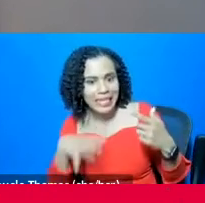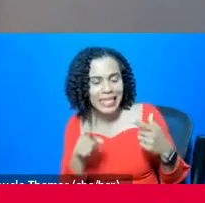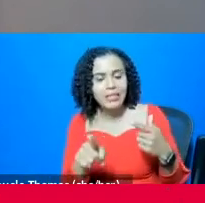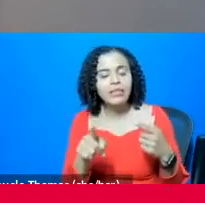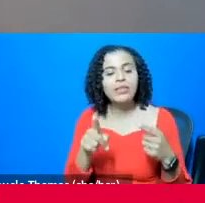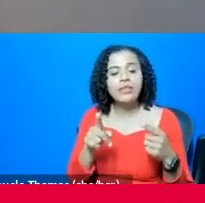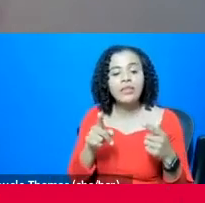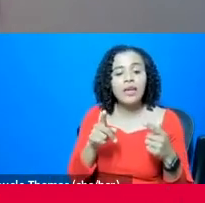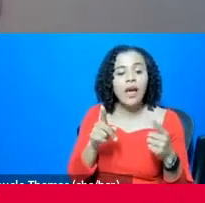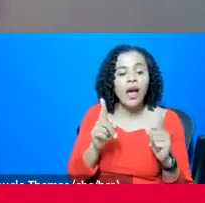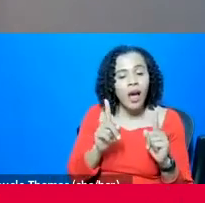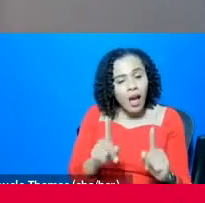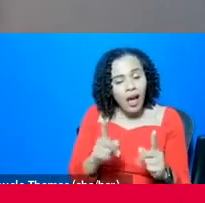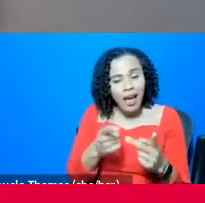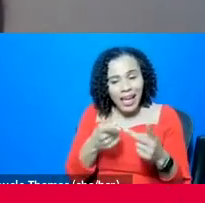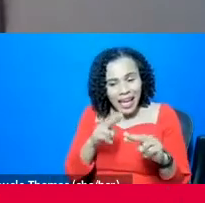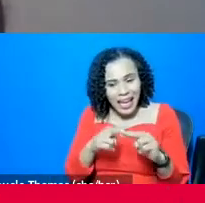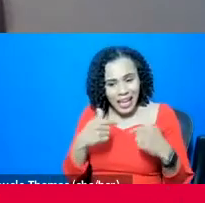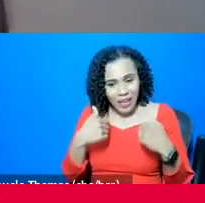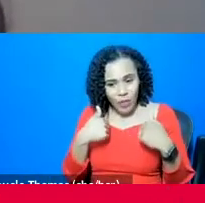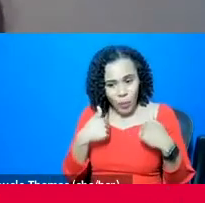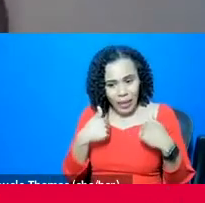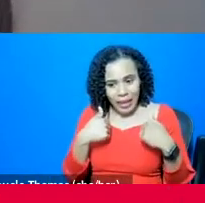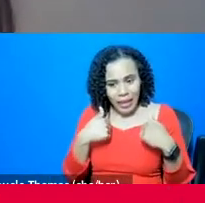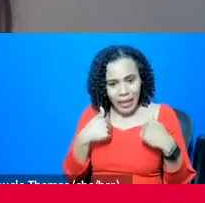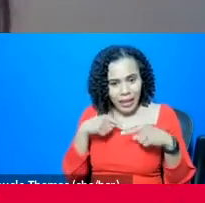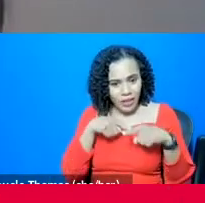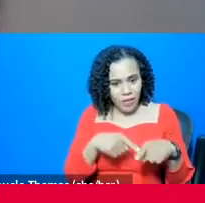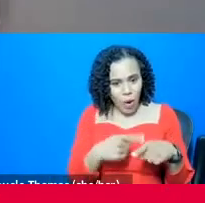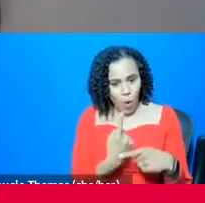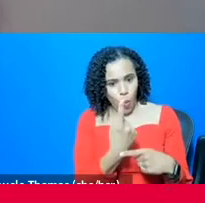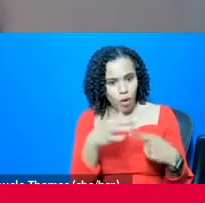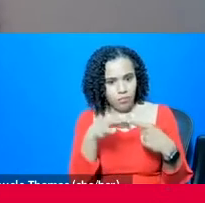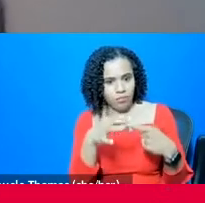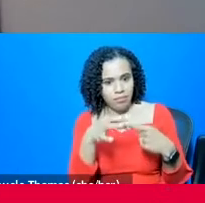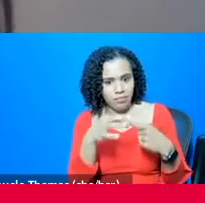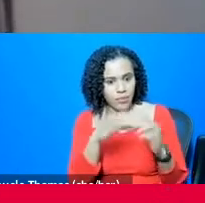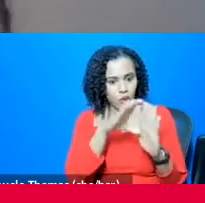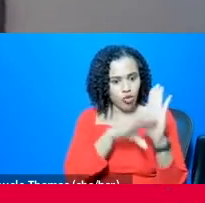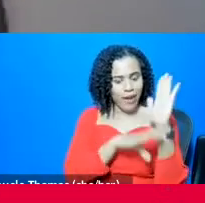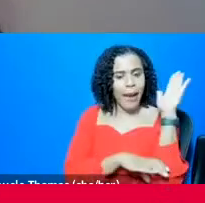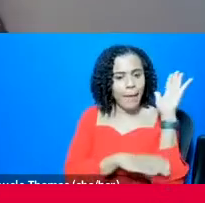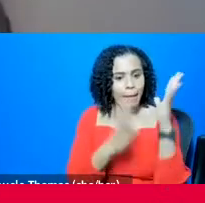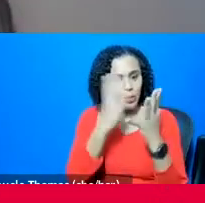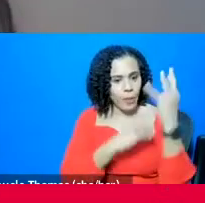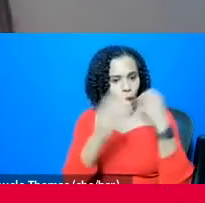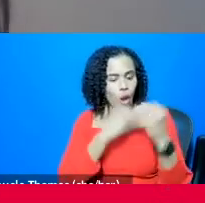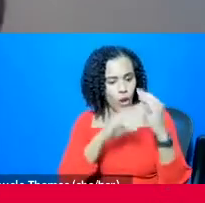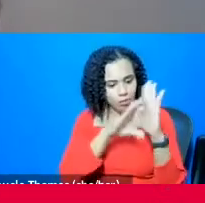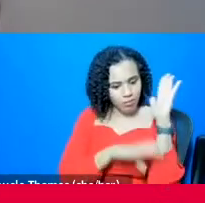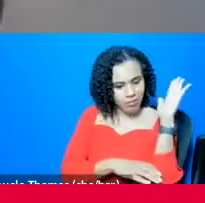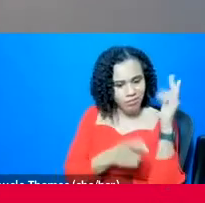us if we just stick to that that one thing of the curriculums that we learn, the curriculums that students